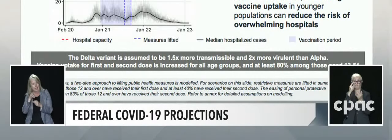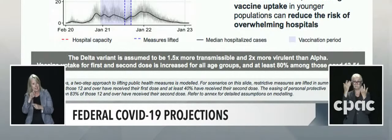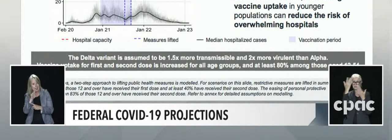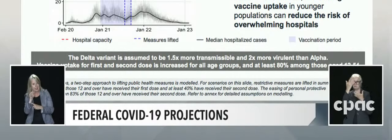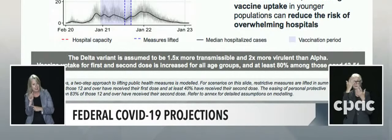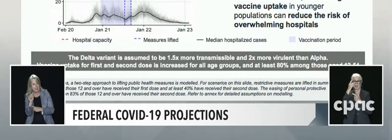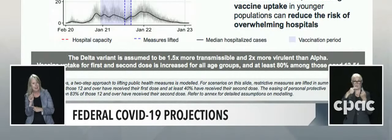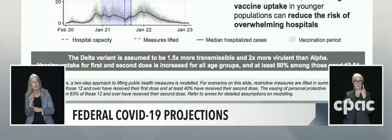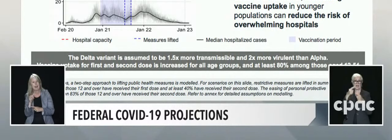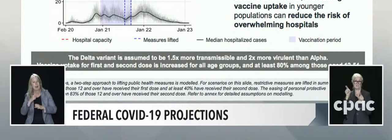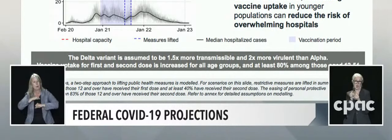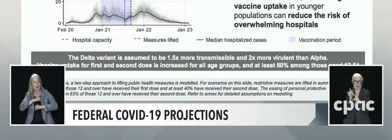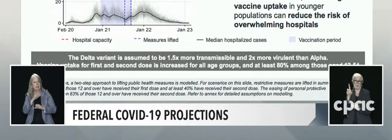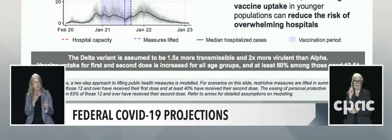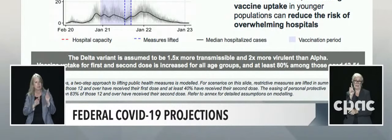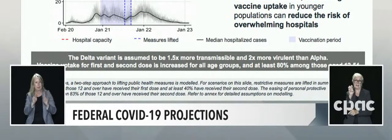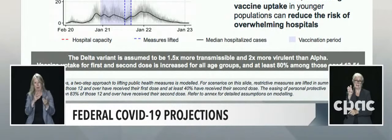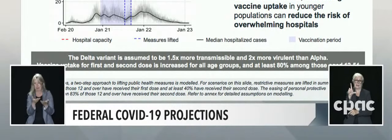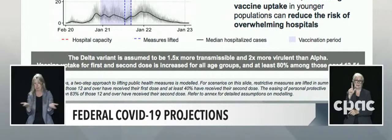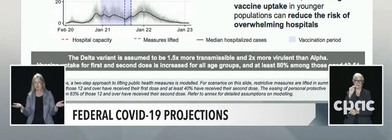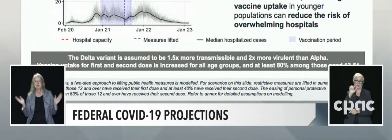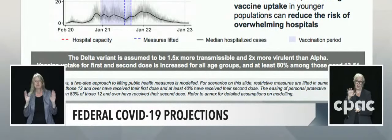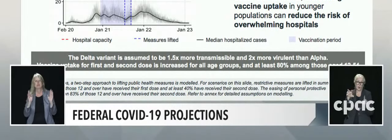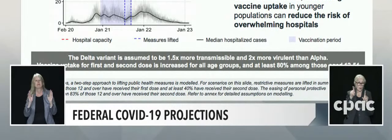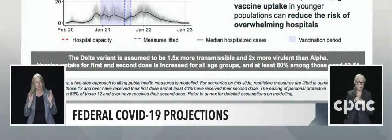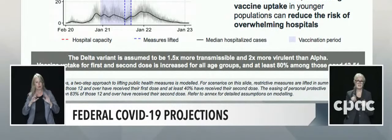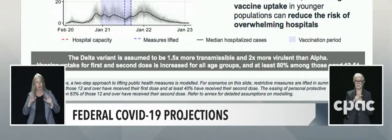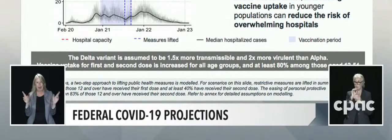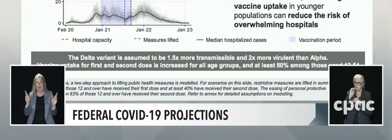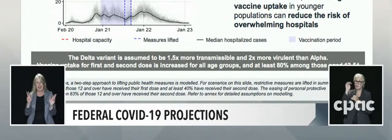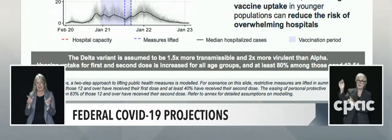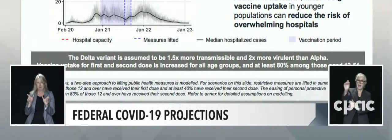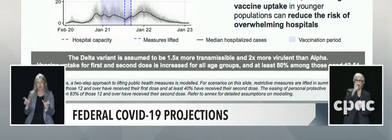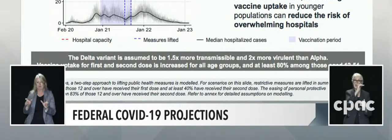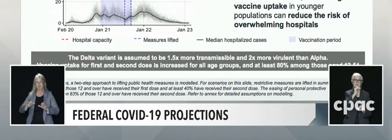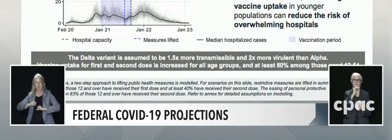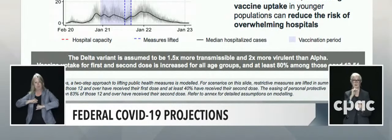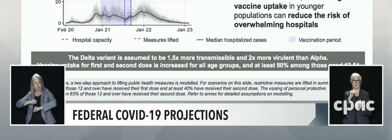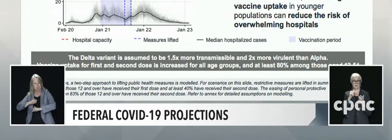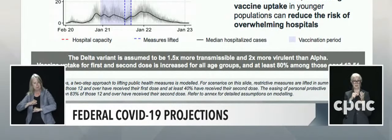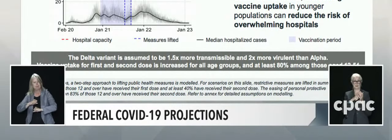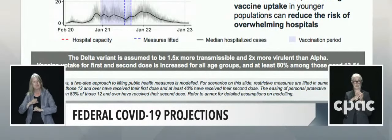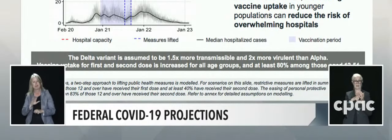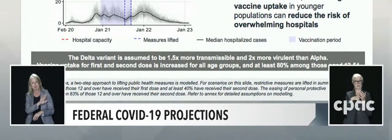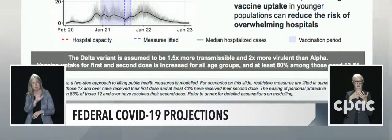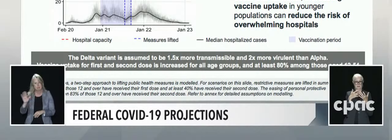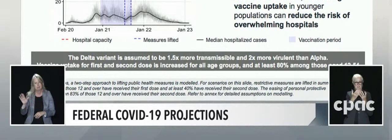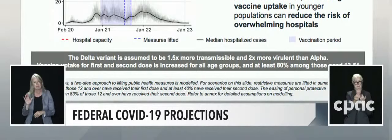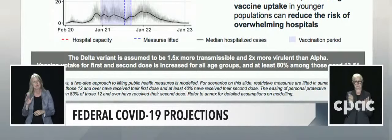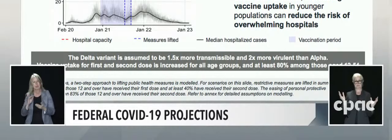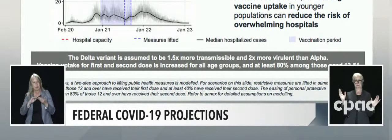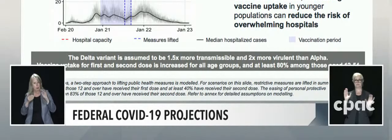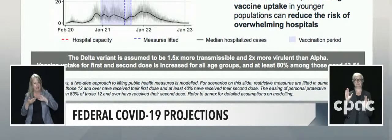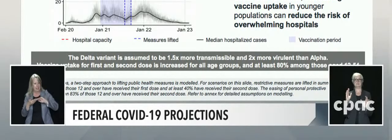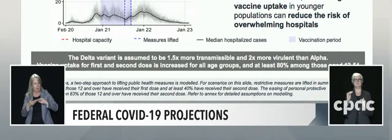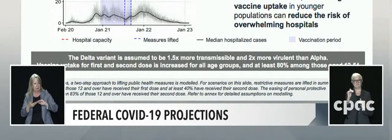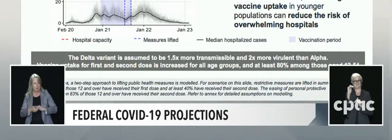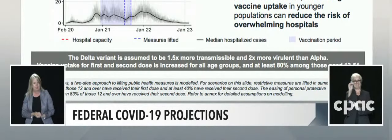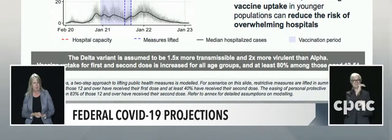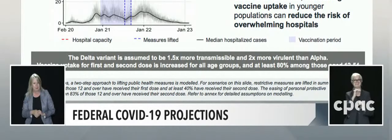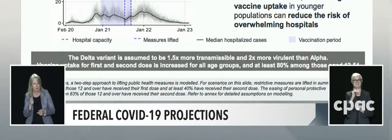and protects those around you by building a wall of vaccination protection across the community.